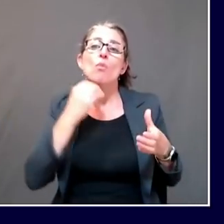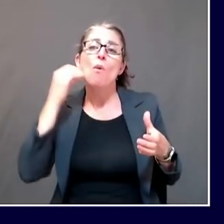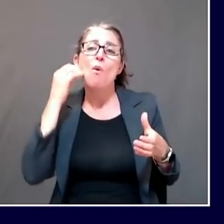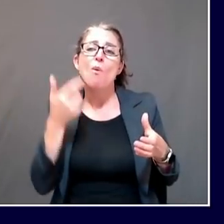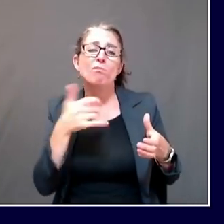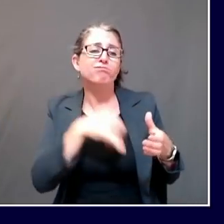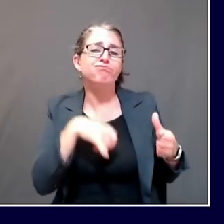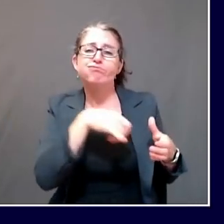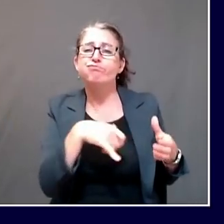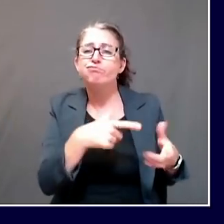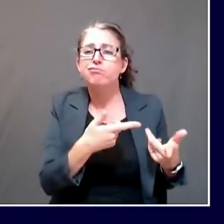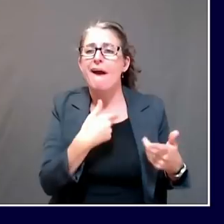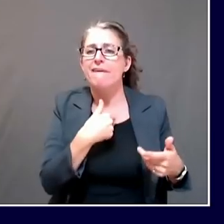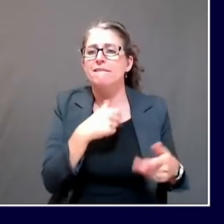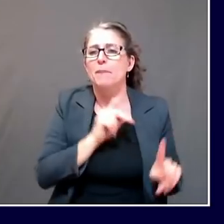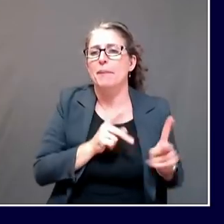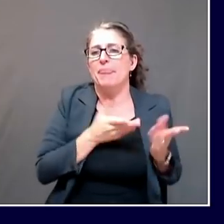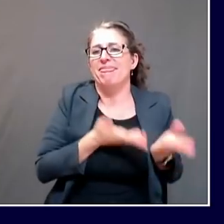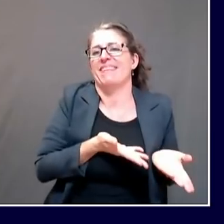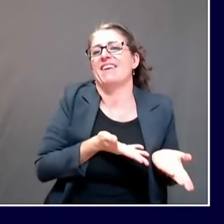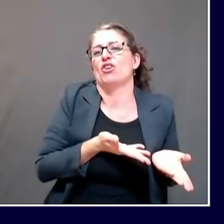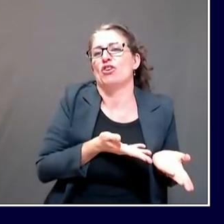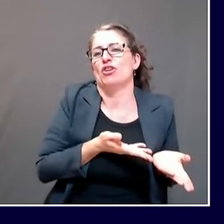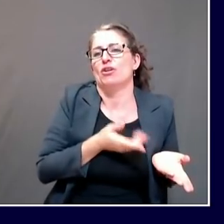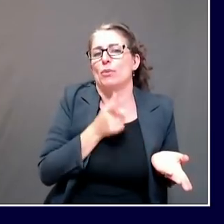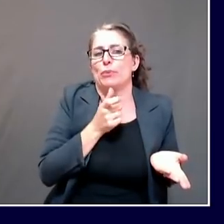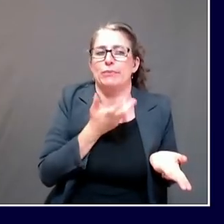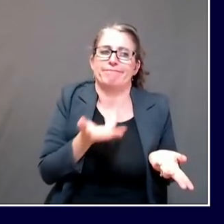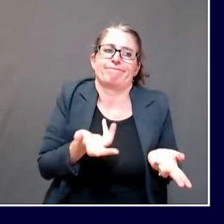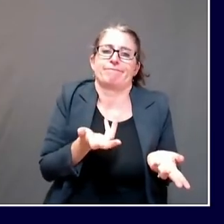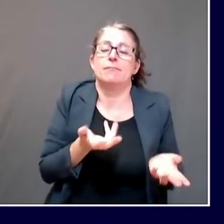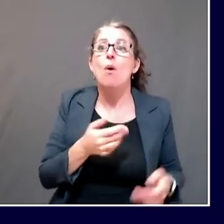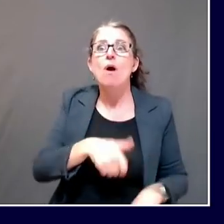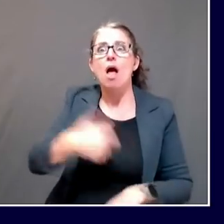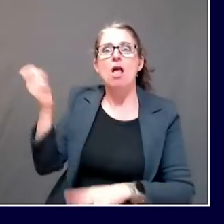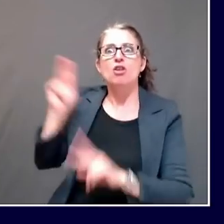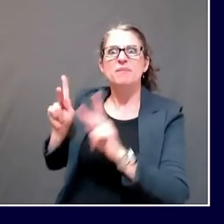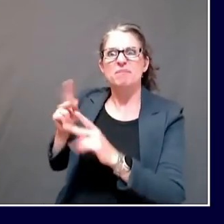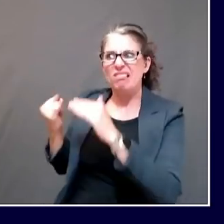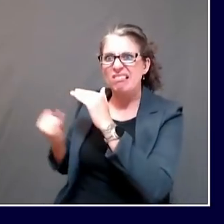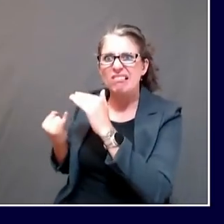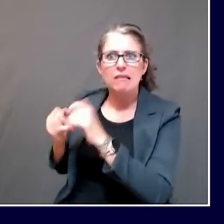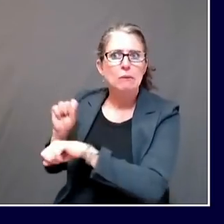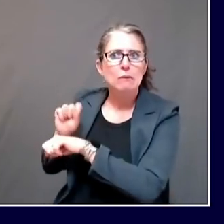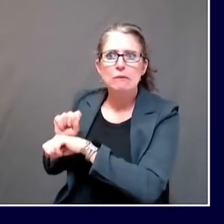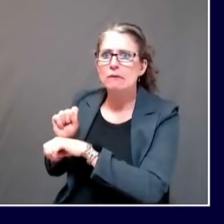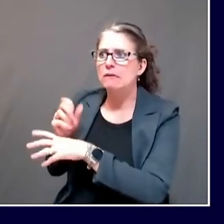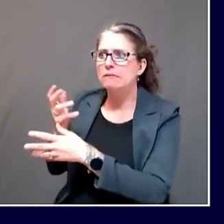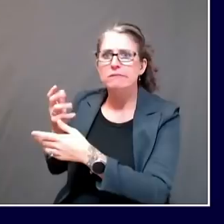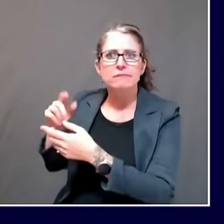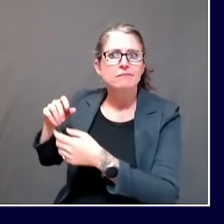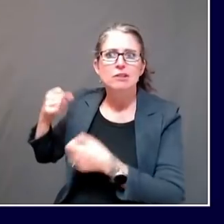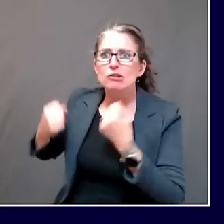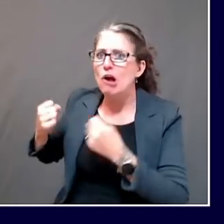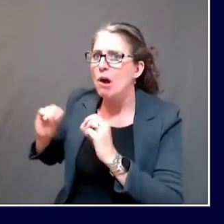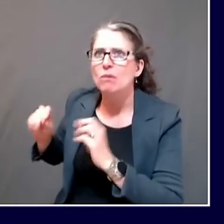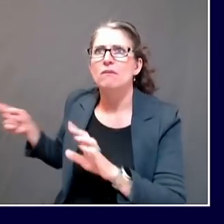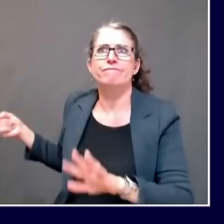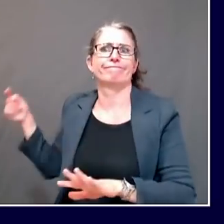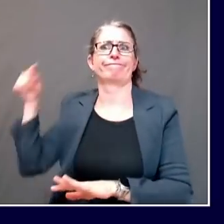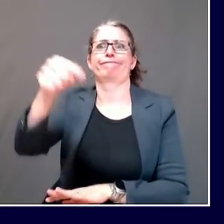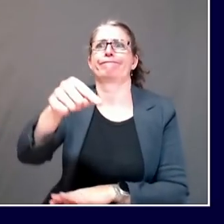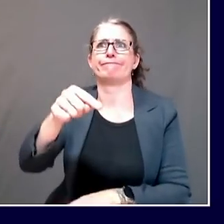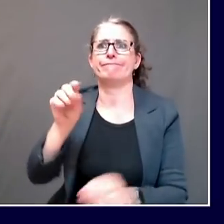the outreach to getting them a flu vaccine? Absolutely, Charlie. You've identified a really important element of our strategy